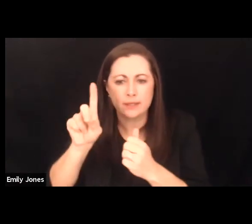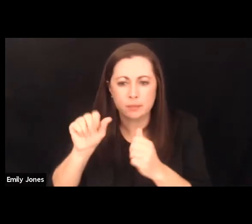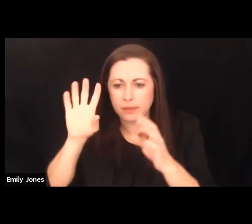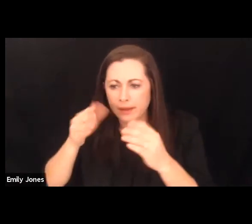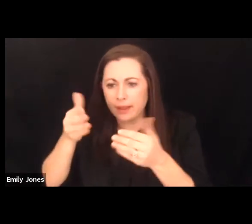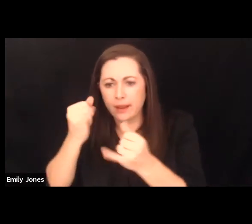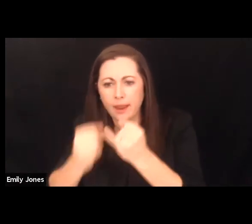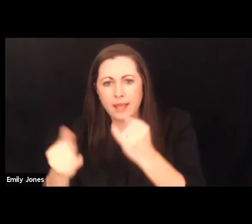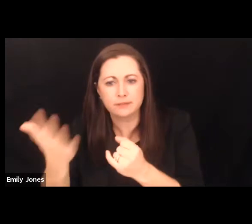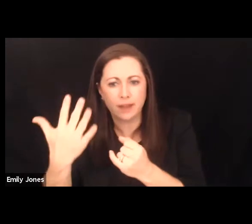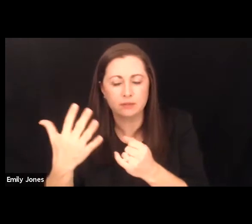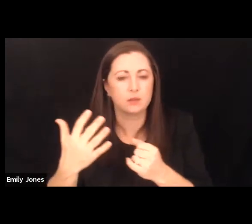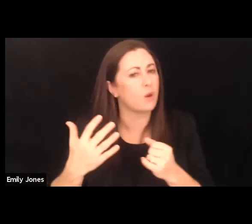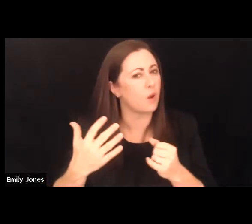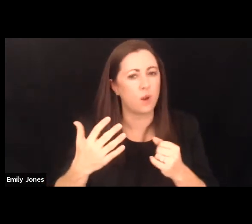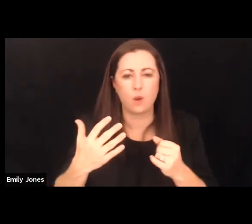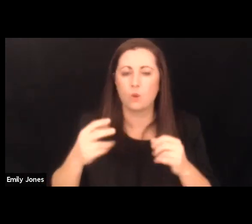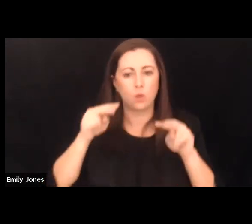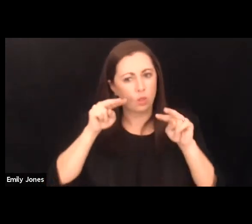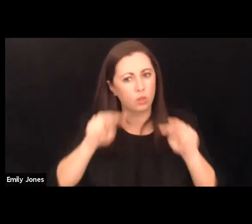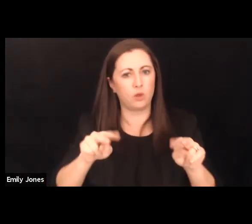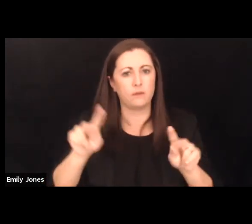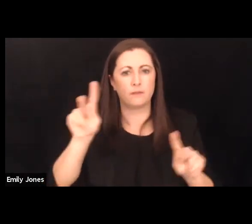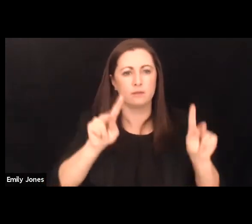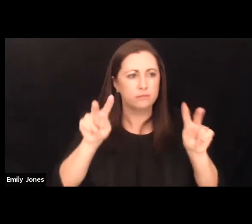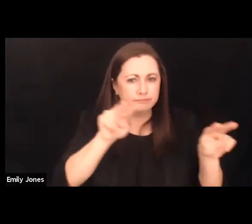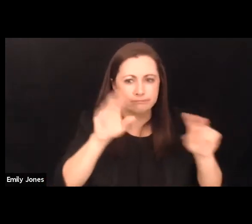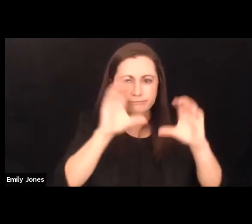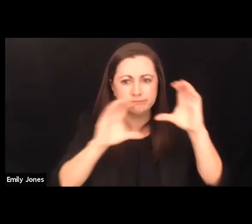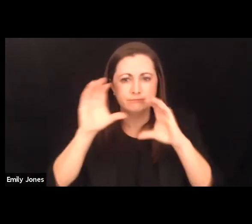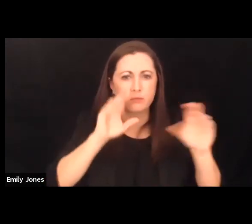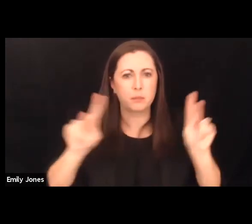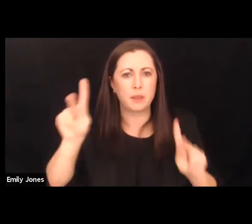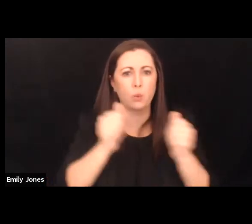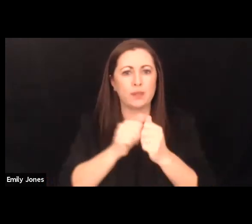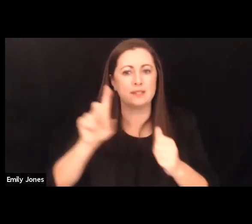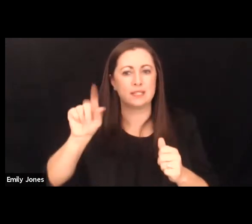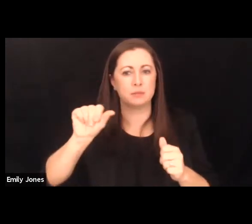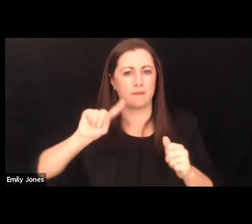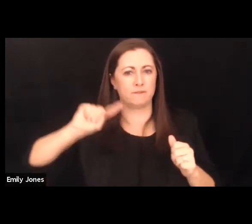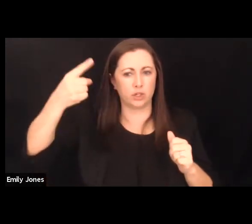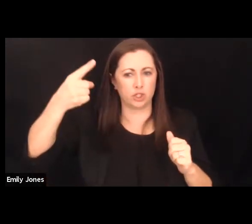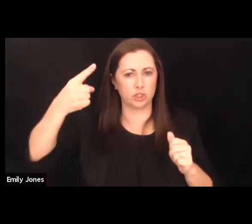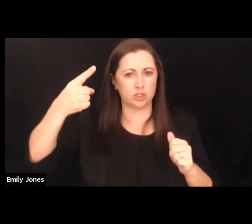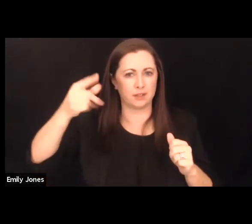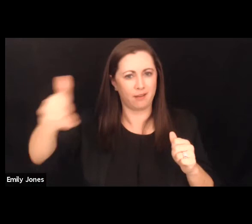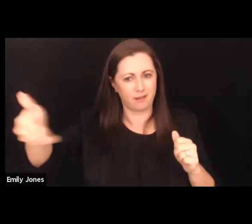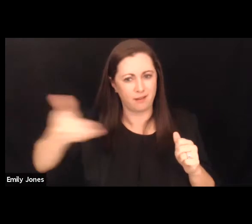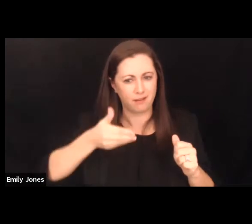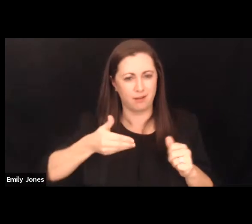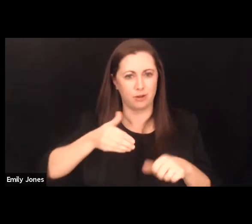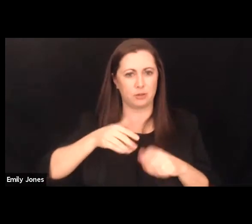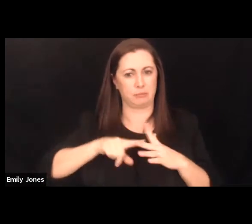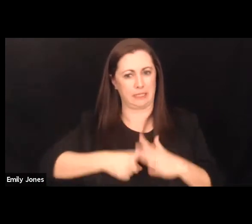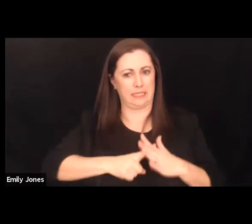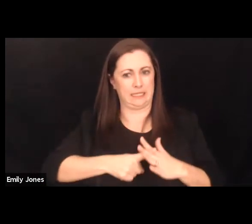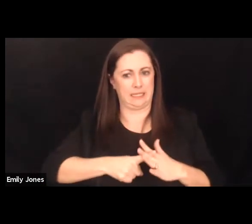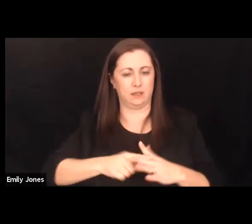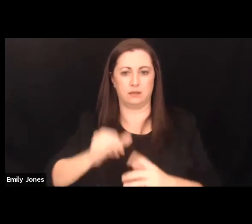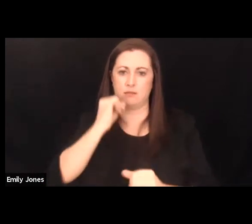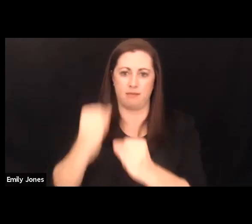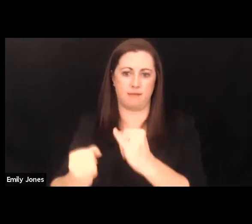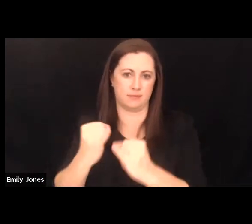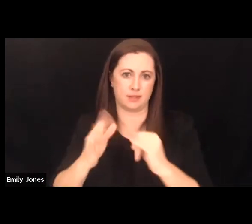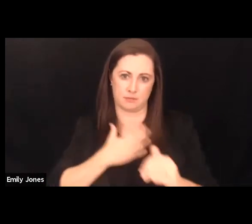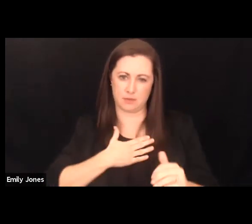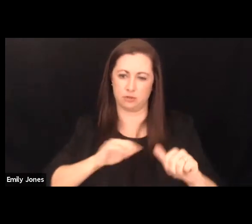Look for persons with disabilities in the front row and put them to work right away, not in the last row. So that's one challenge.